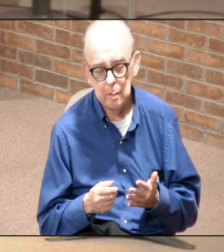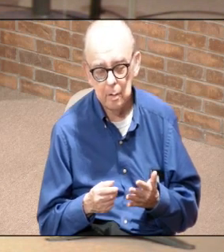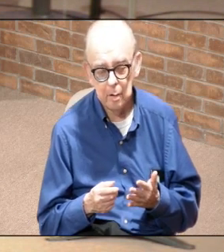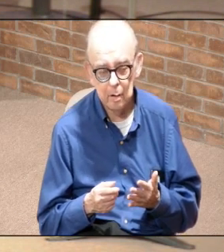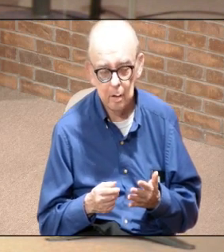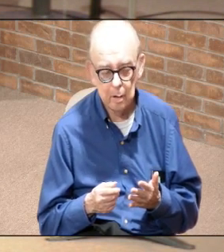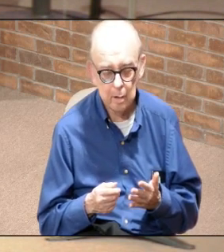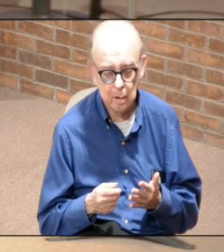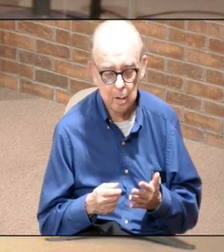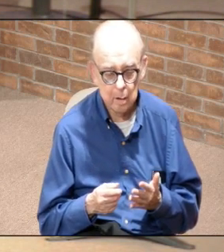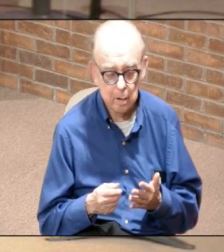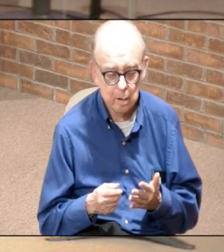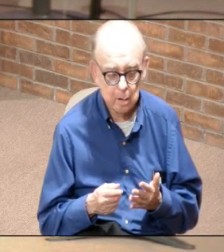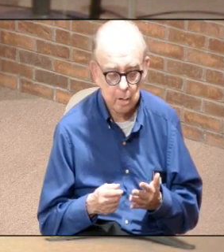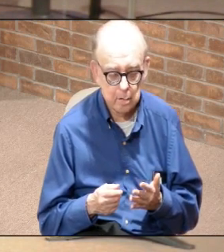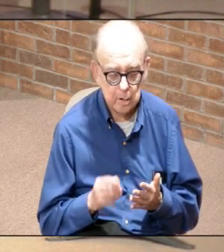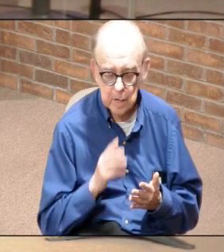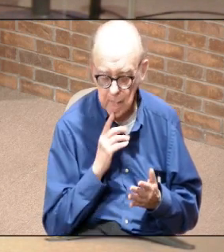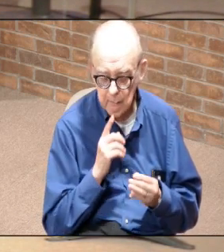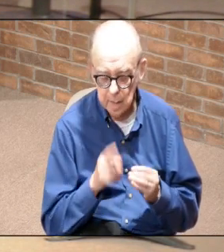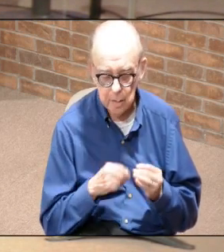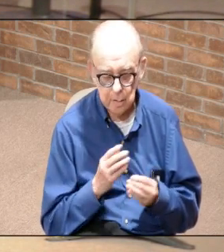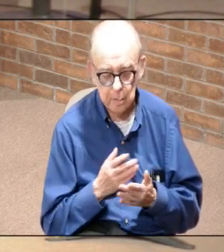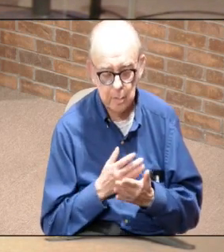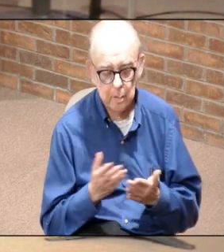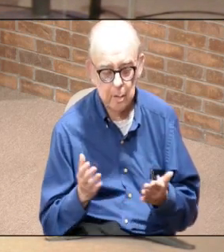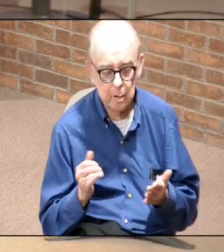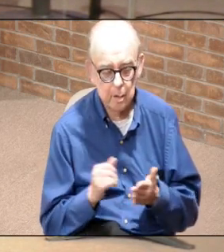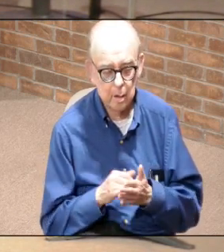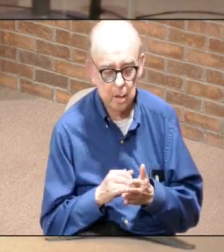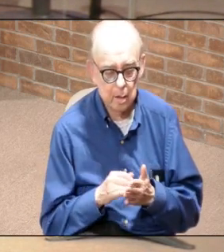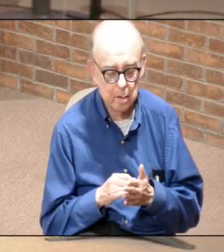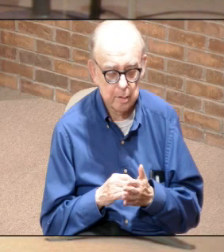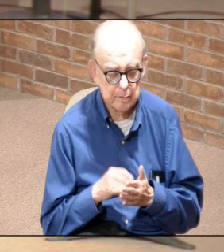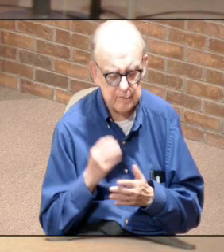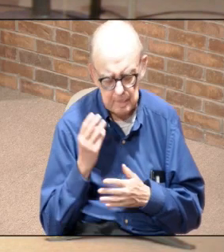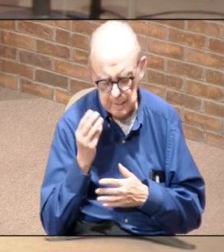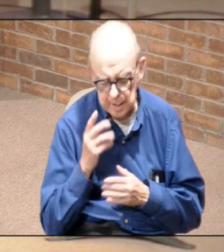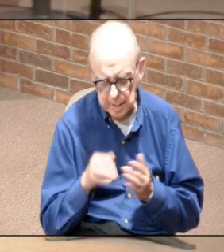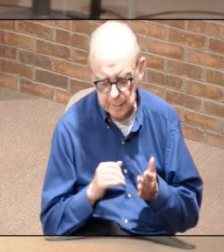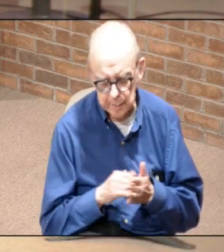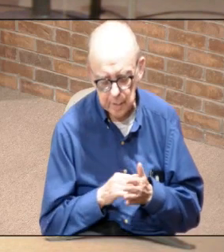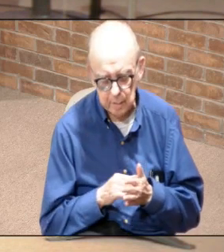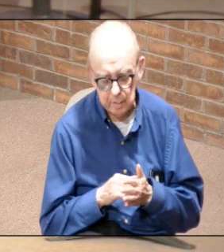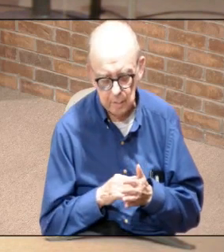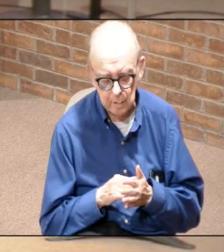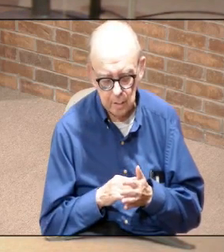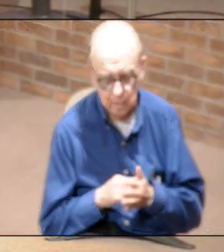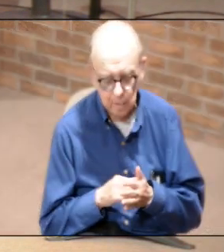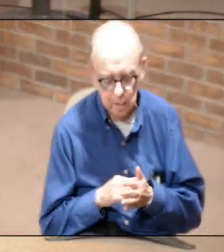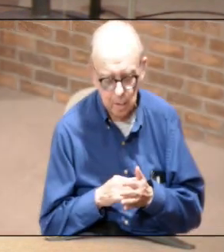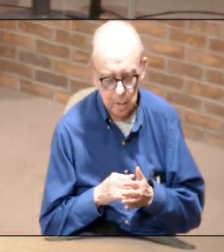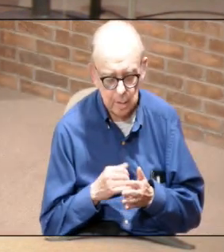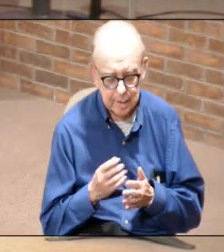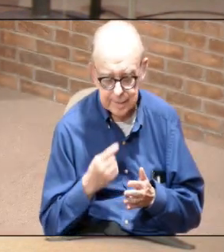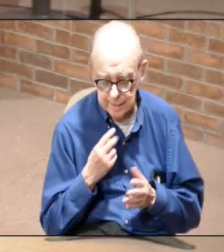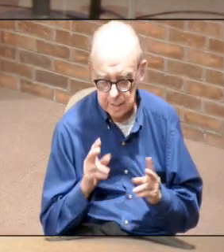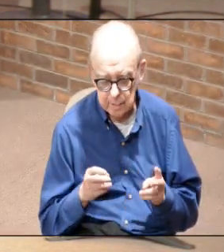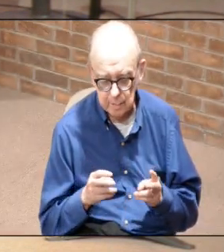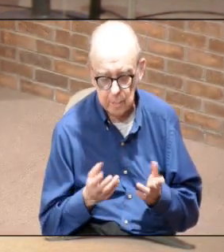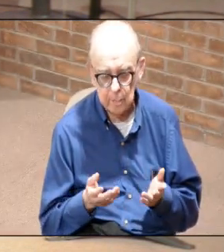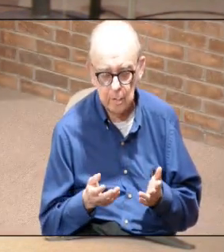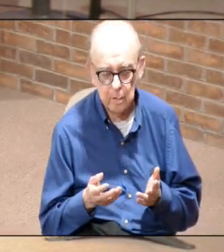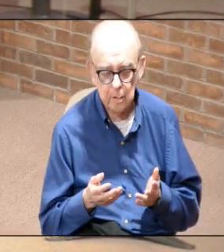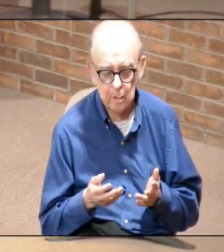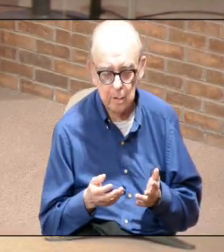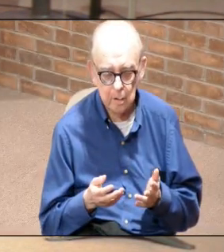He was talking about some things that he was just meditating on, and here's what he said,